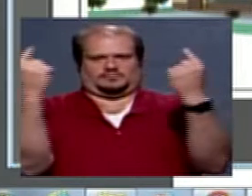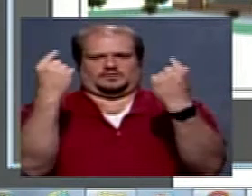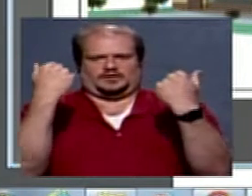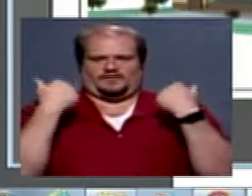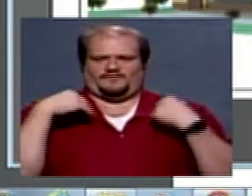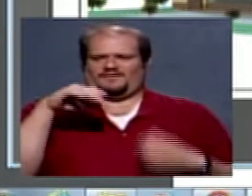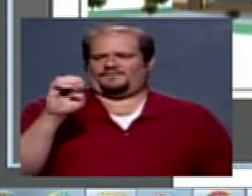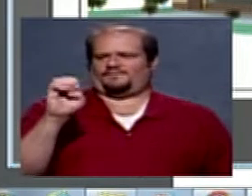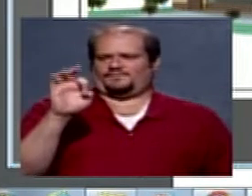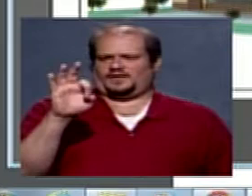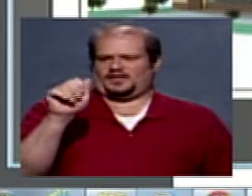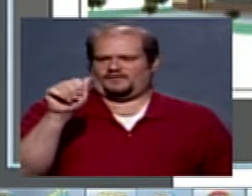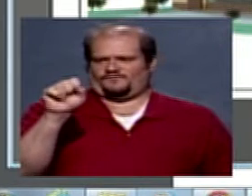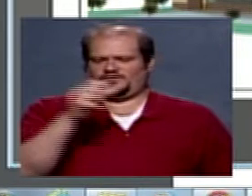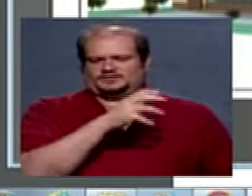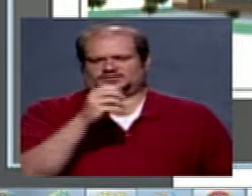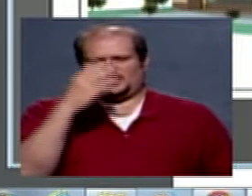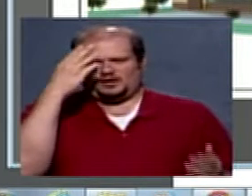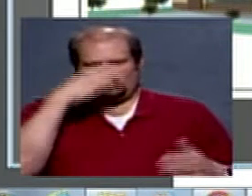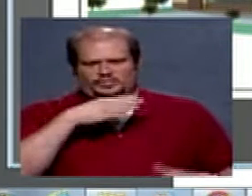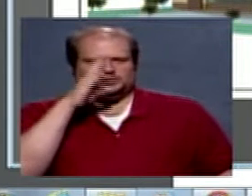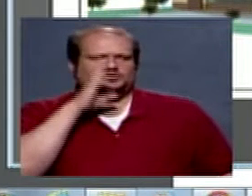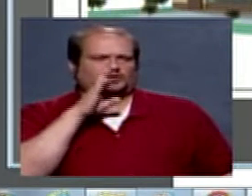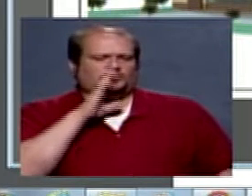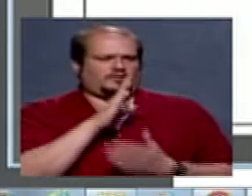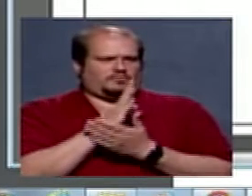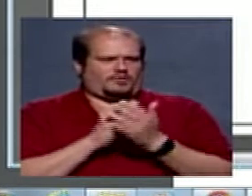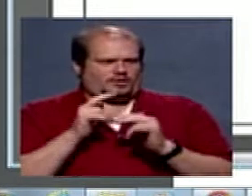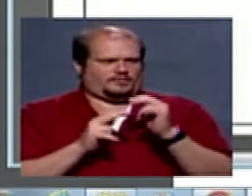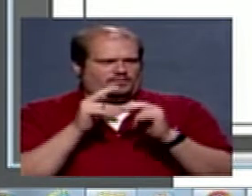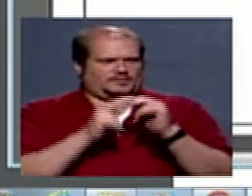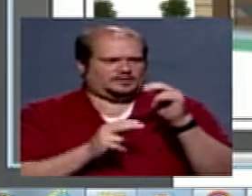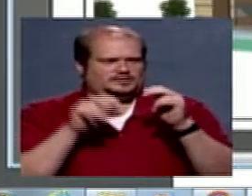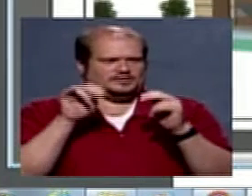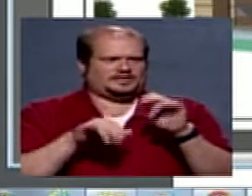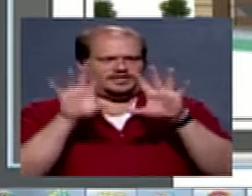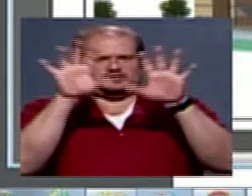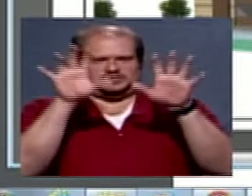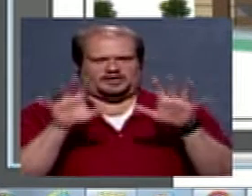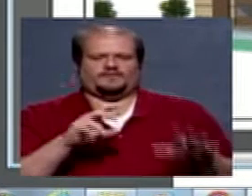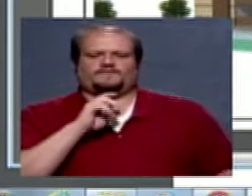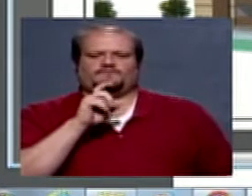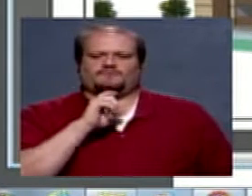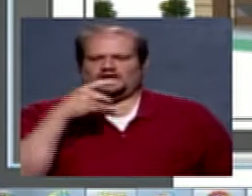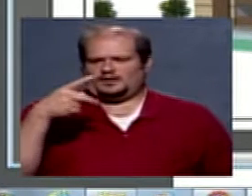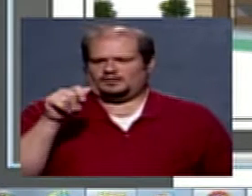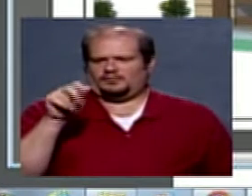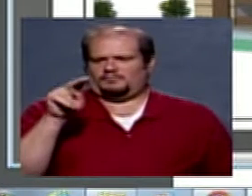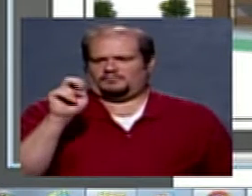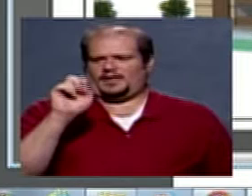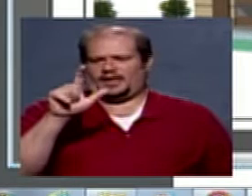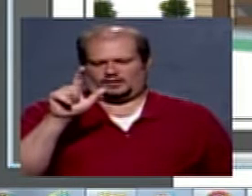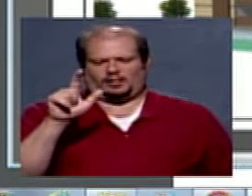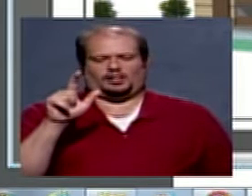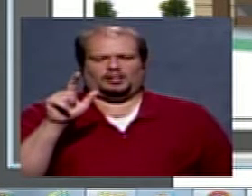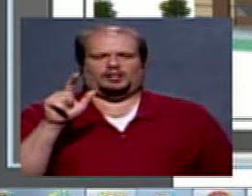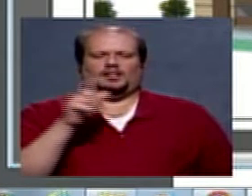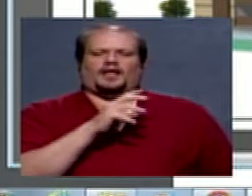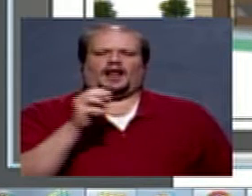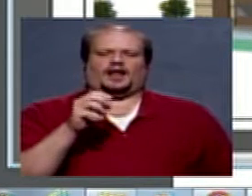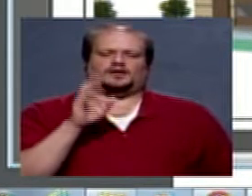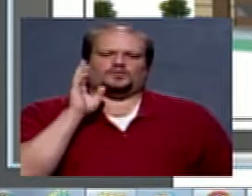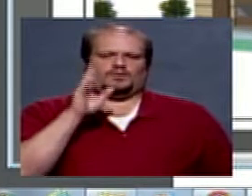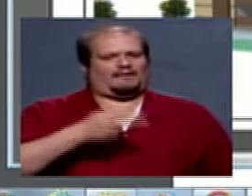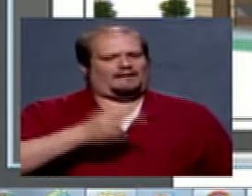ephes, and then the darker brown portions of the building are a decorative metal panel product. So